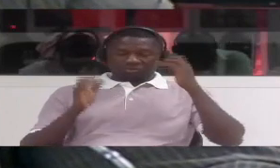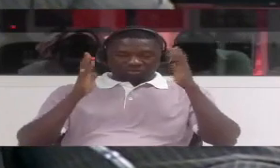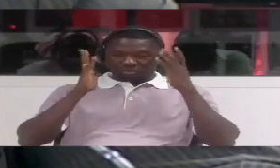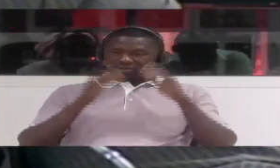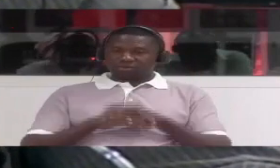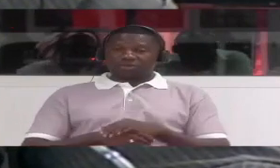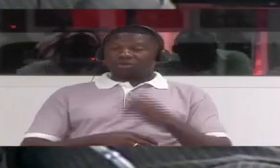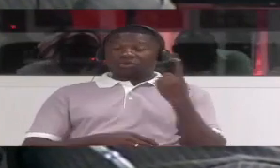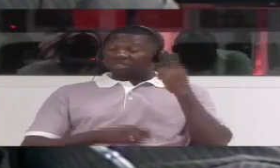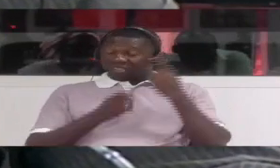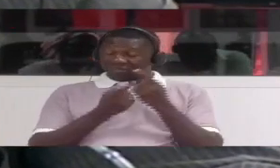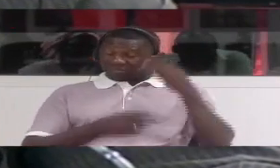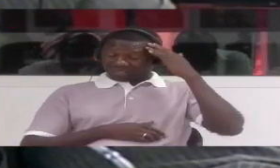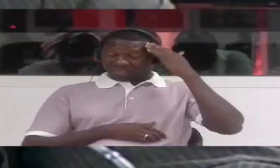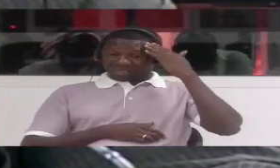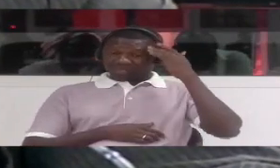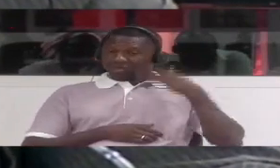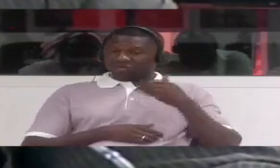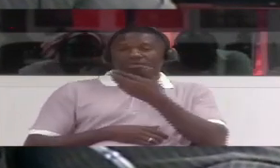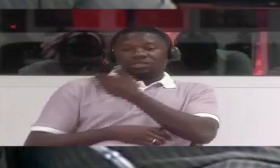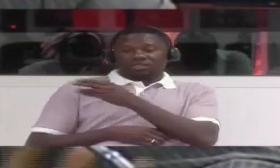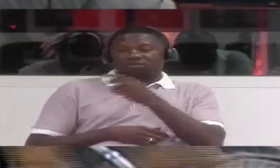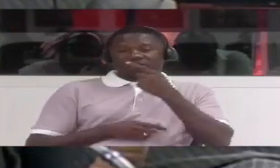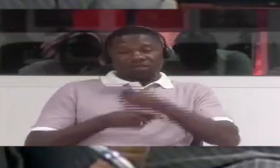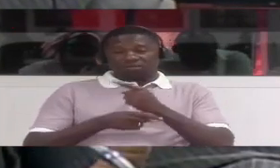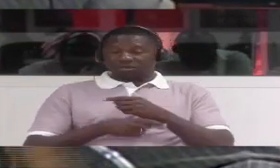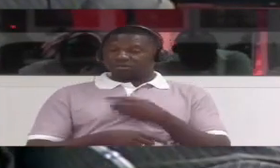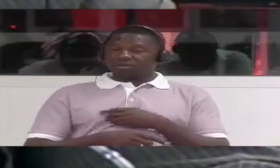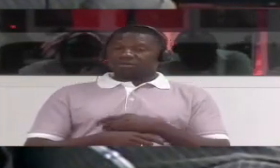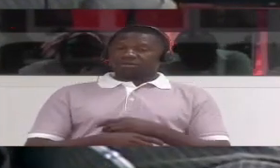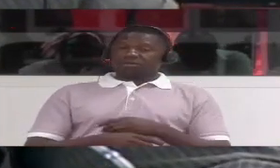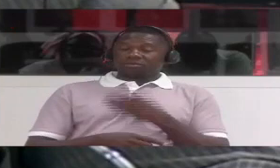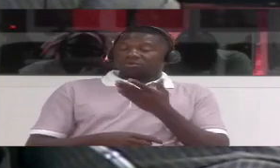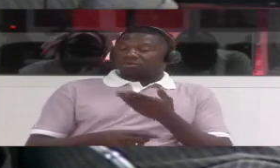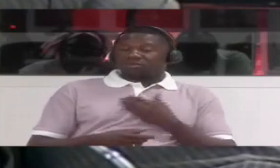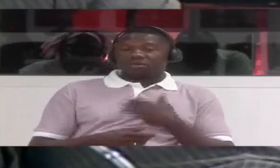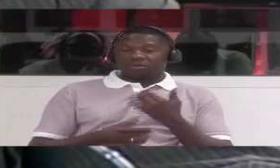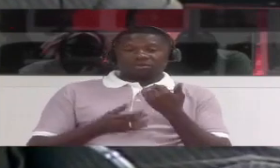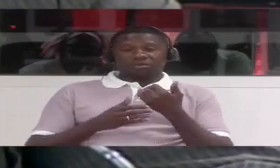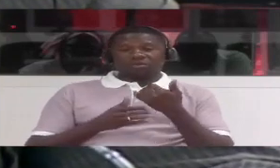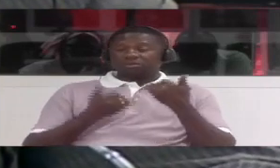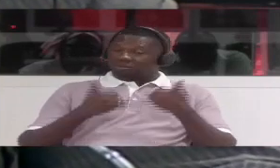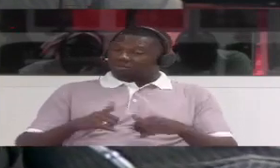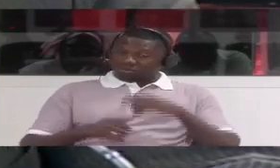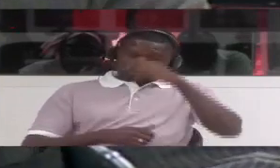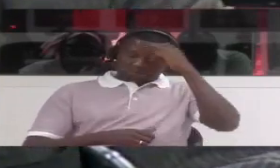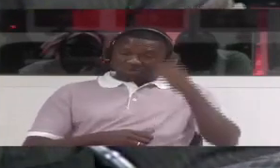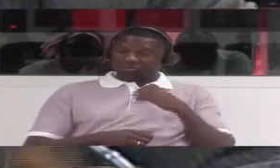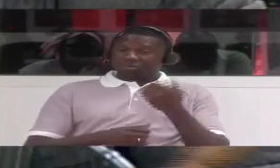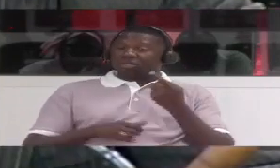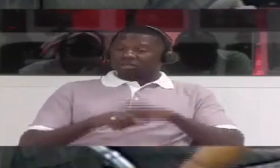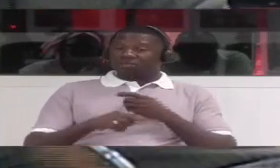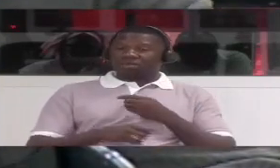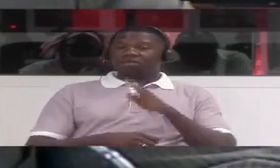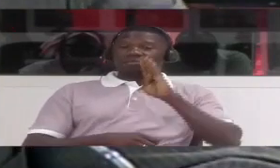was to leave the country. And I was so devastated, I lost a job, because in fact, I was no need for me to go out of the country. I was a BBC correspondent, which